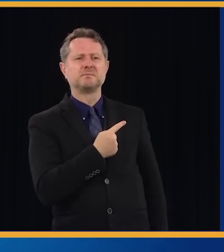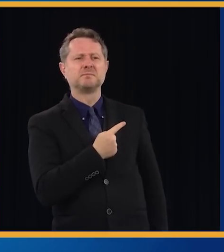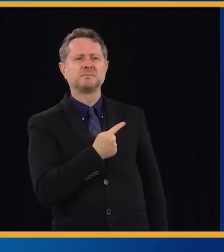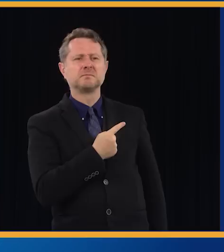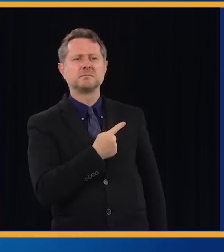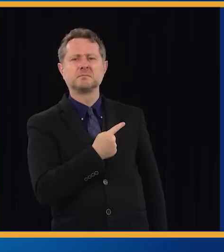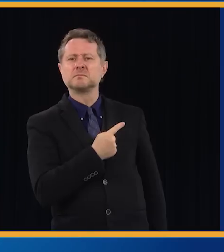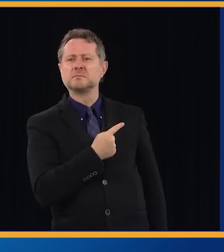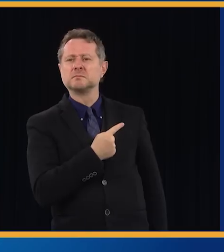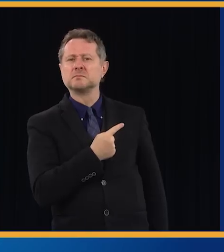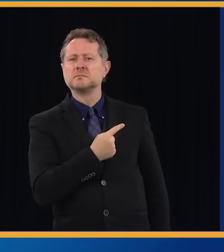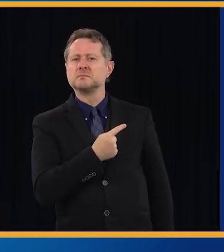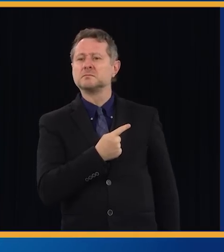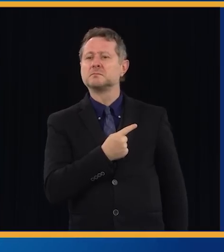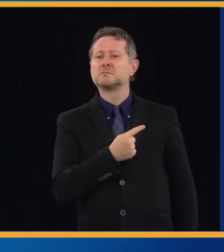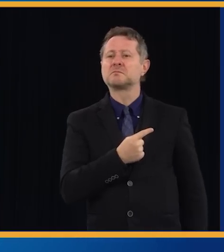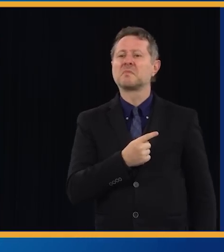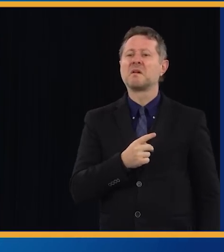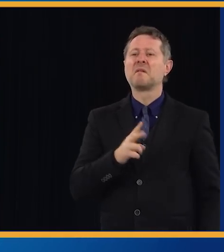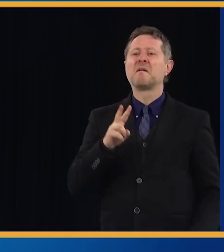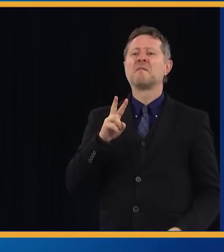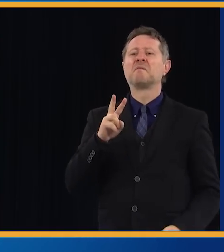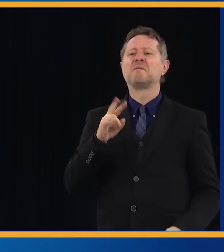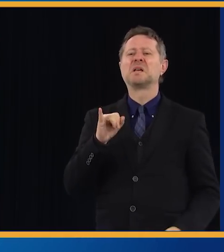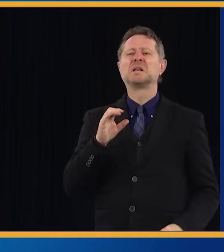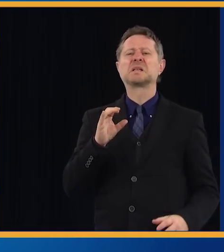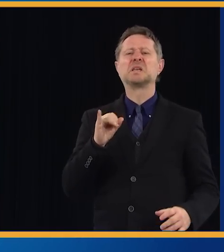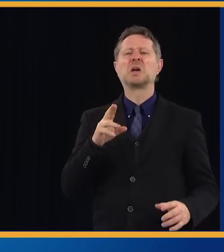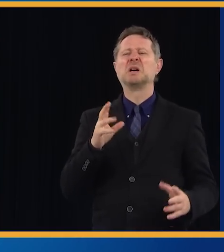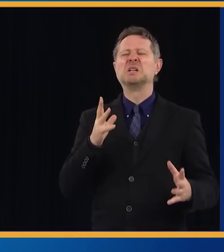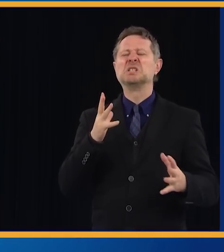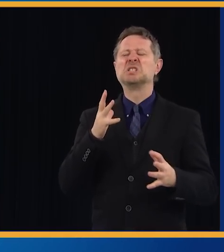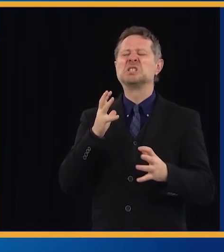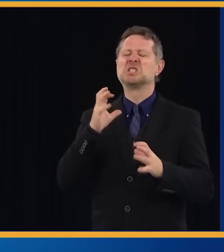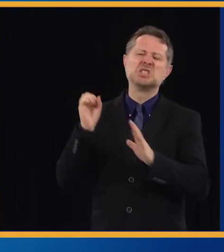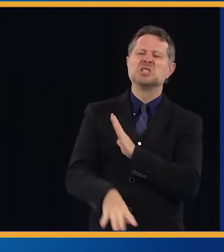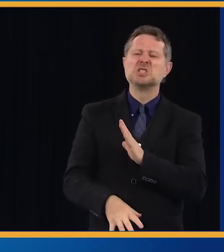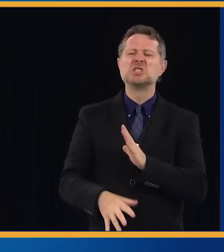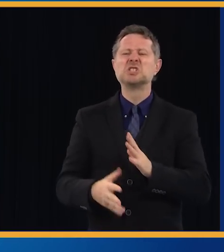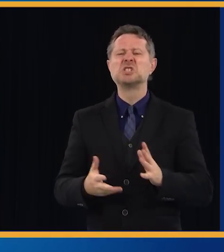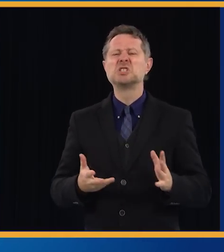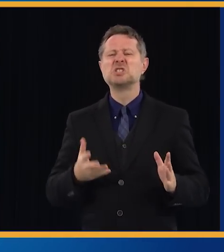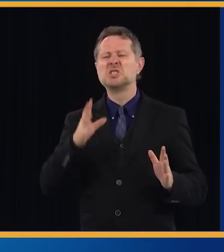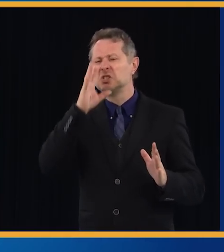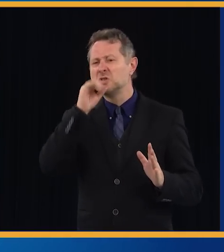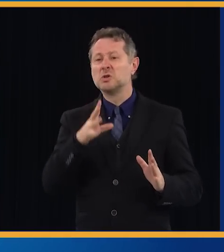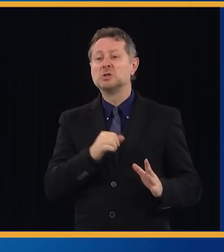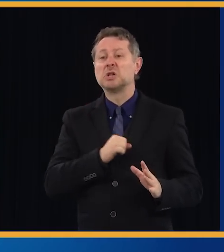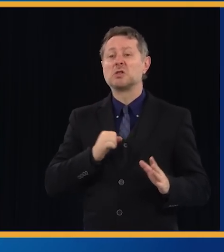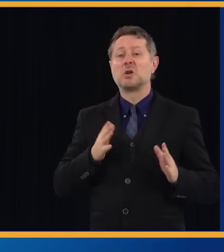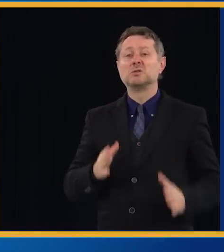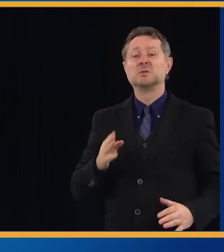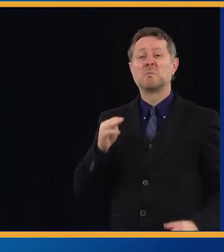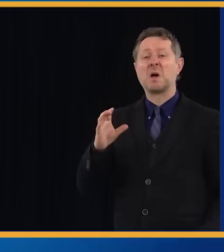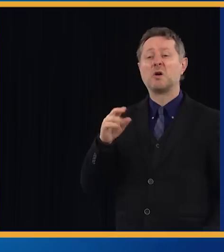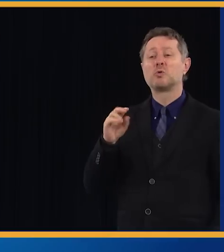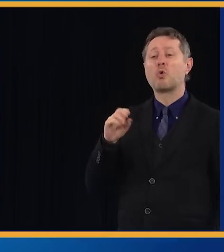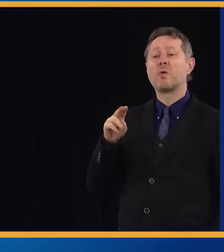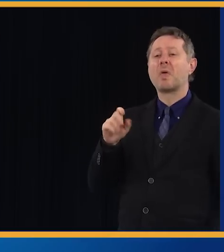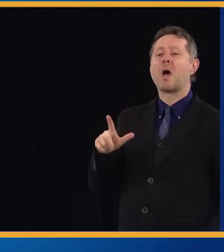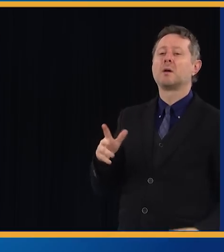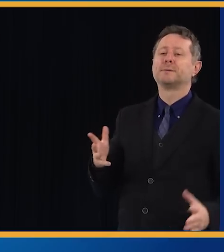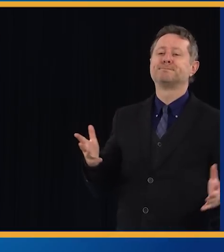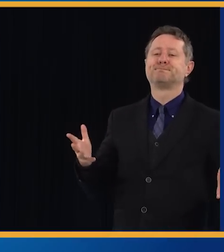Vicious is saying, when Senator McConnell said, this is a blue